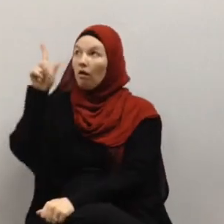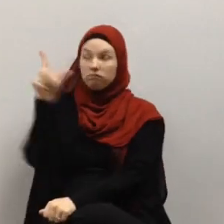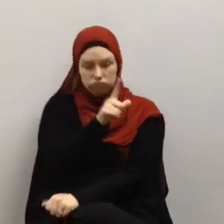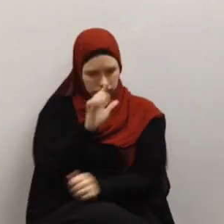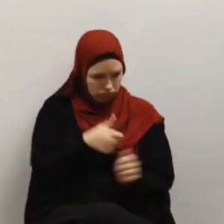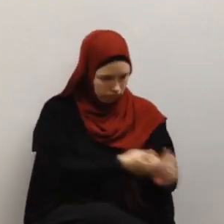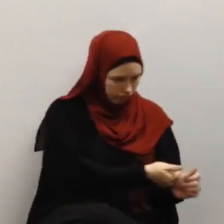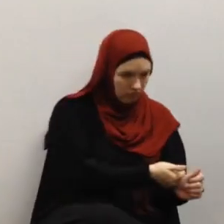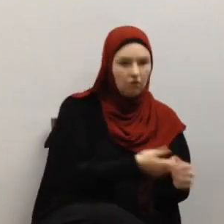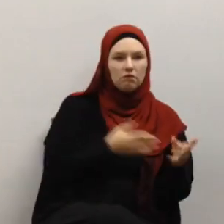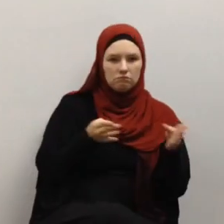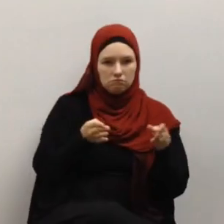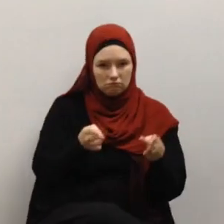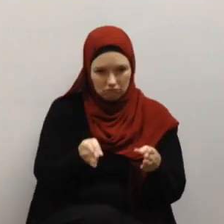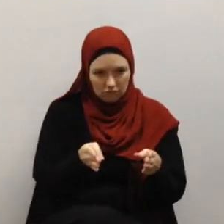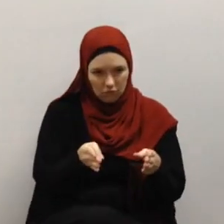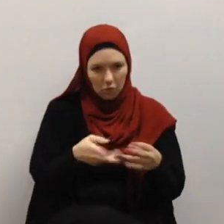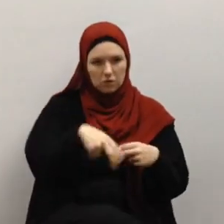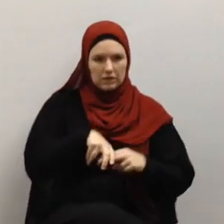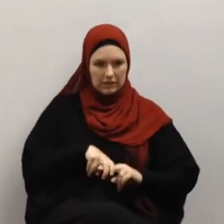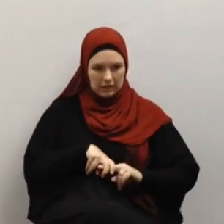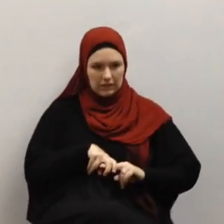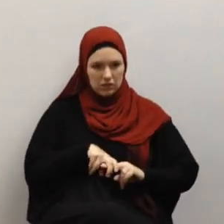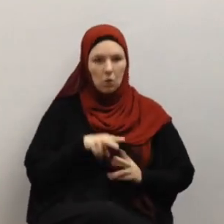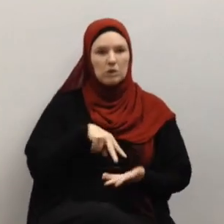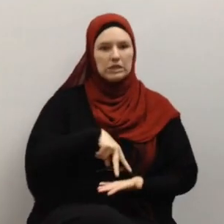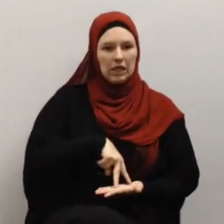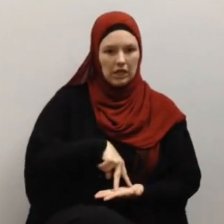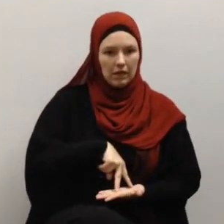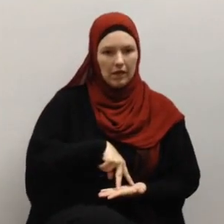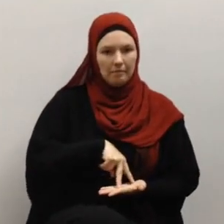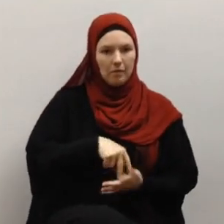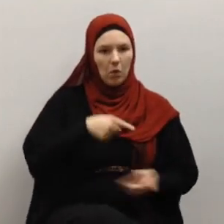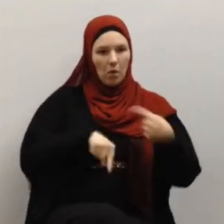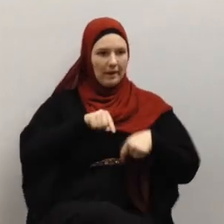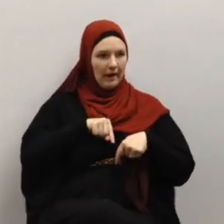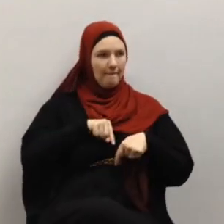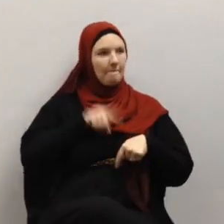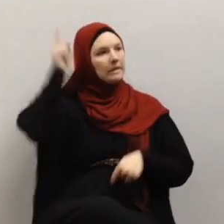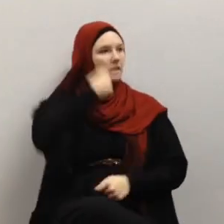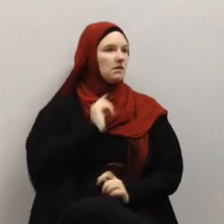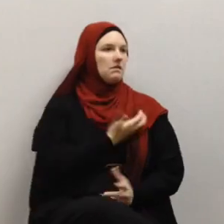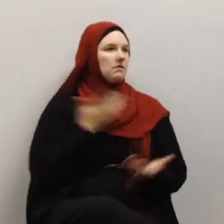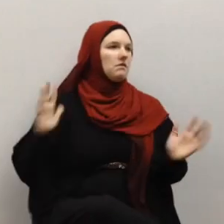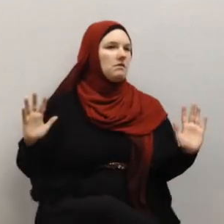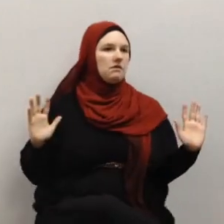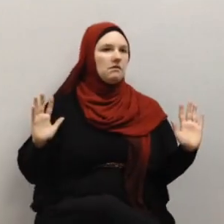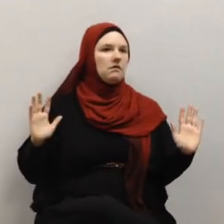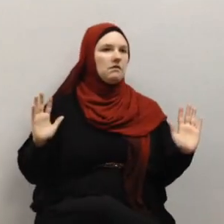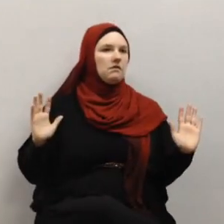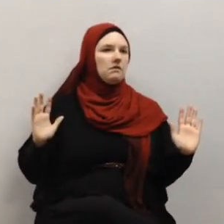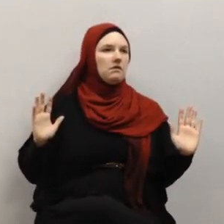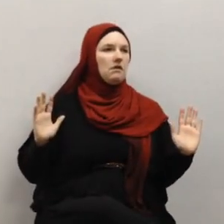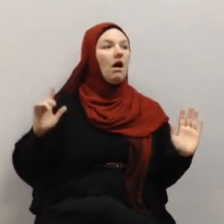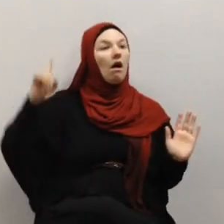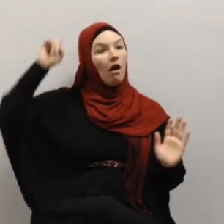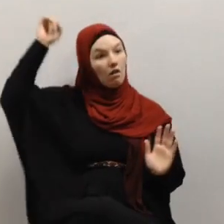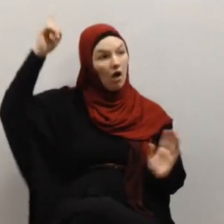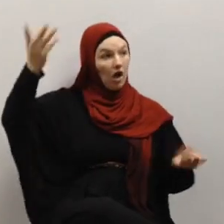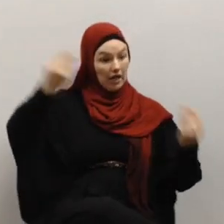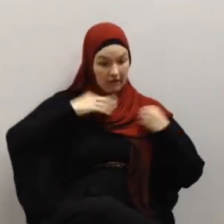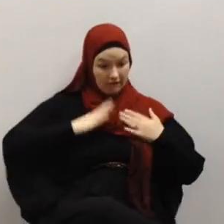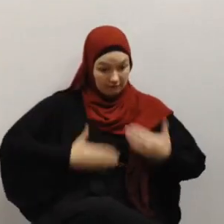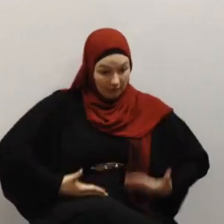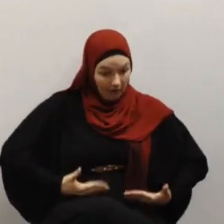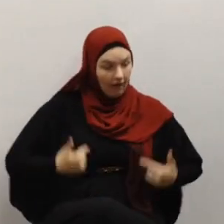or sit down or stand up or go back. Only Allah, who gave us this body, can move this